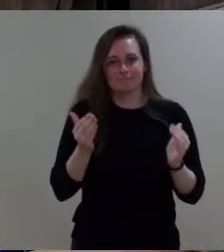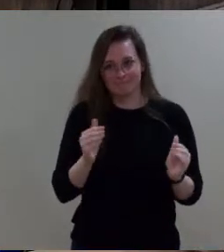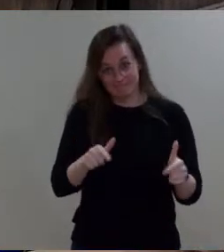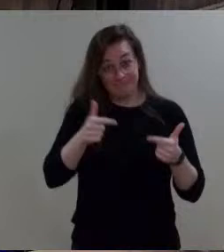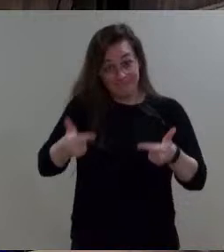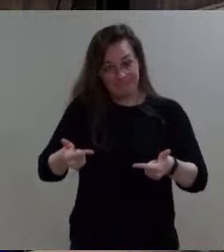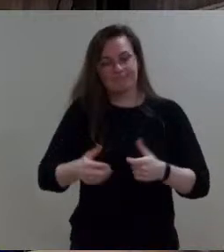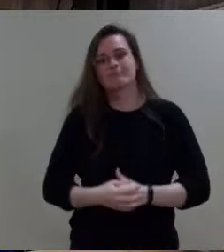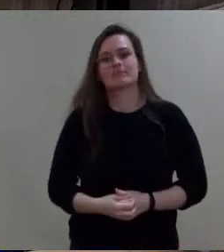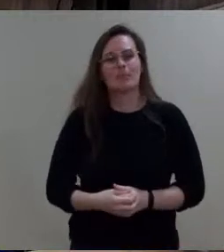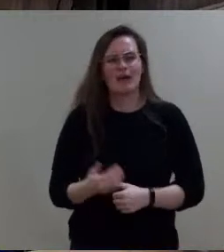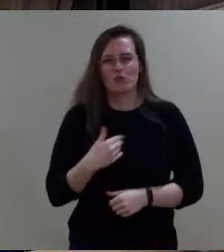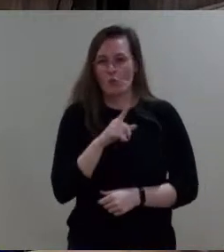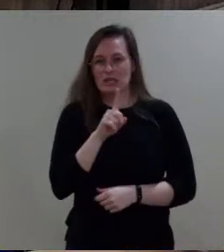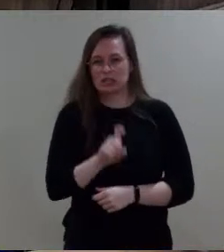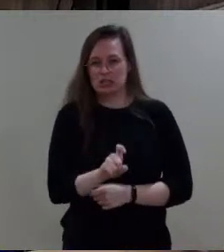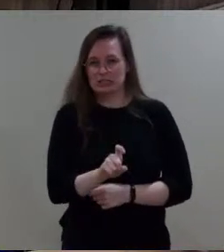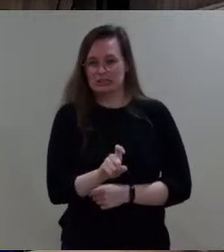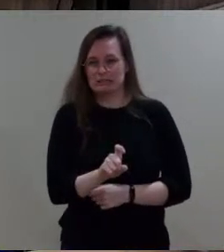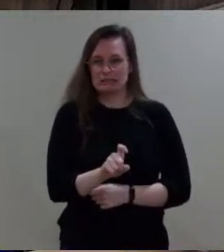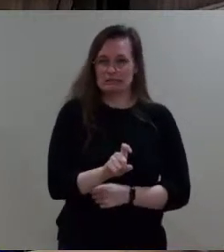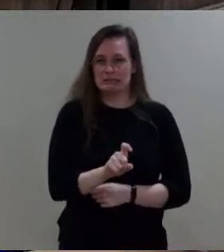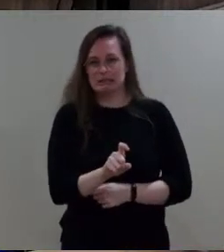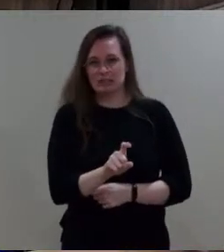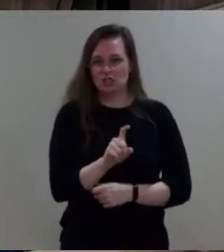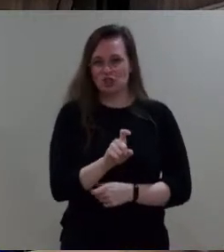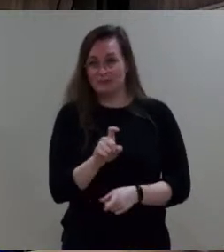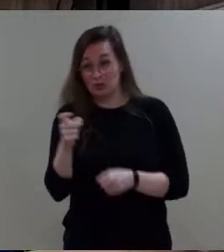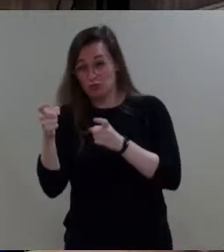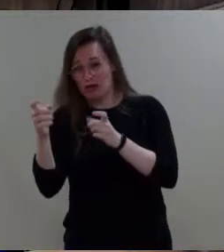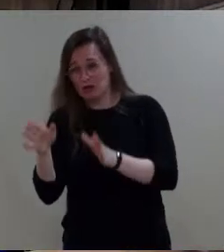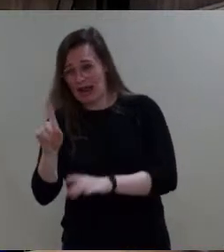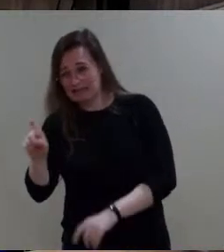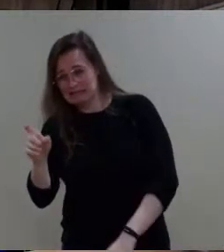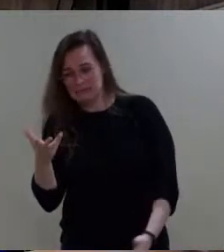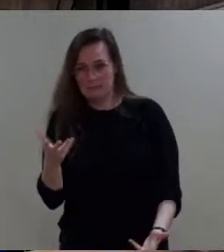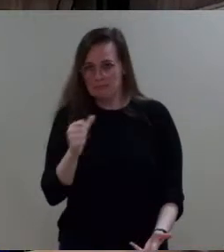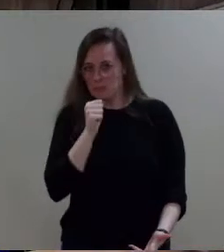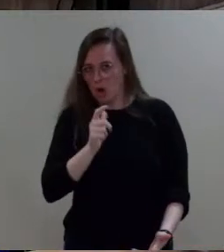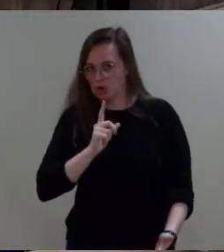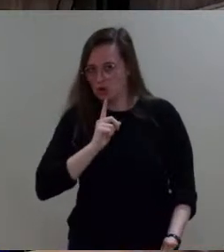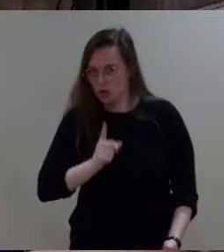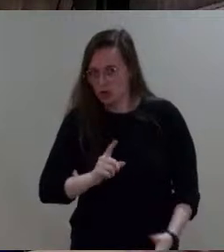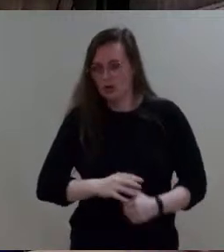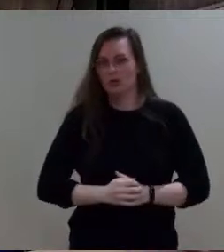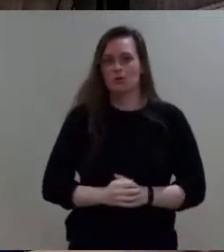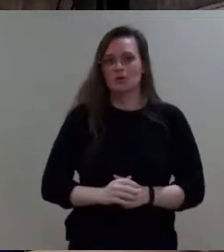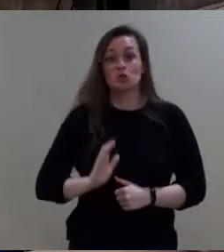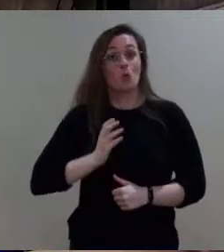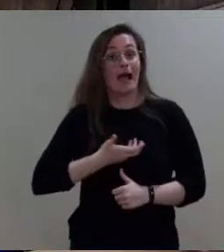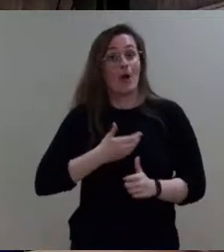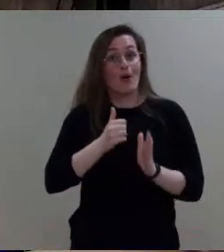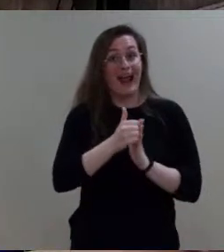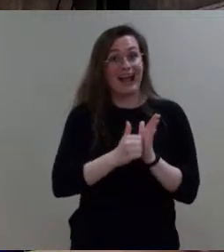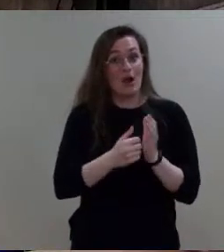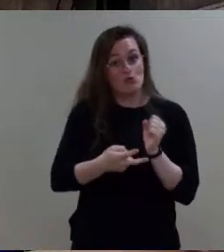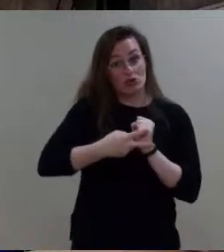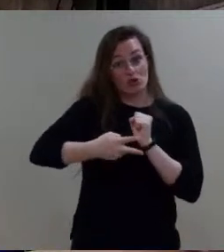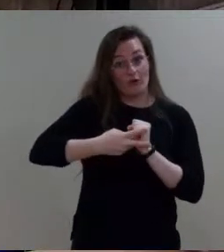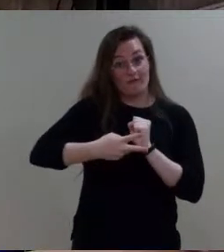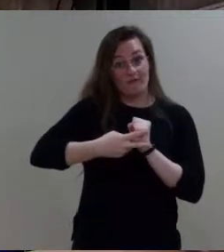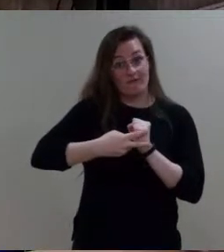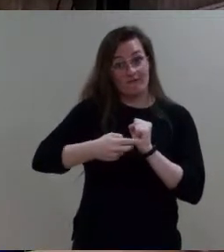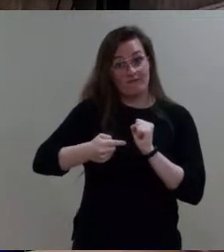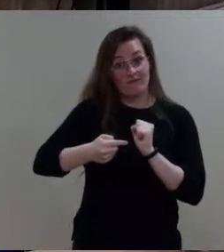sure if now's the right time or if we want to ask the director. Our reserve account, we usually, from